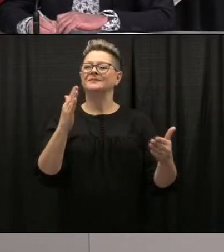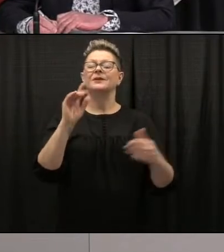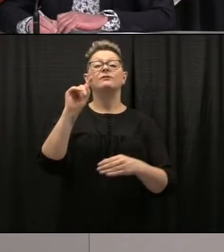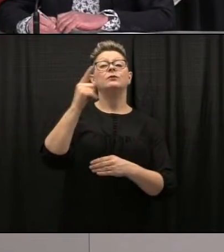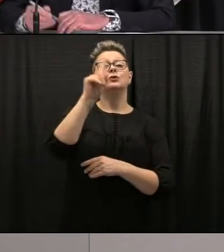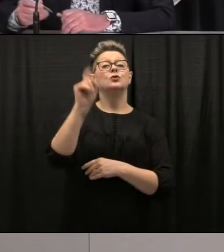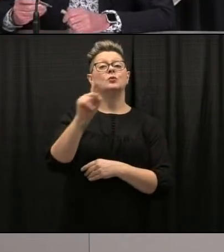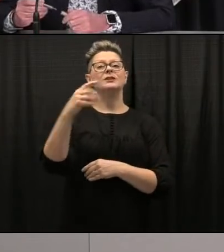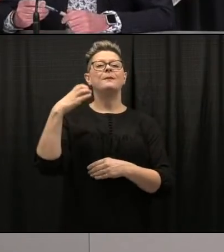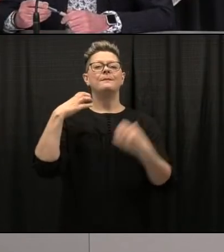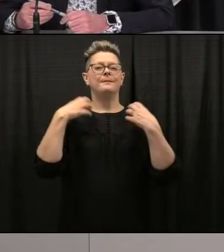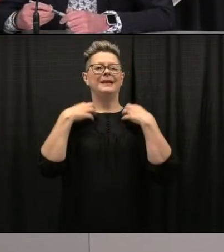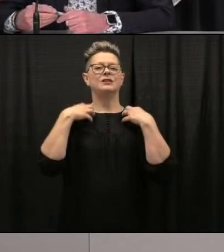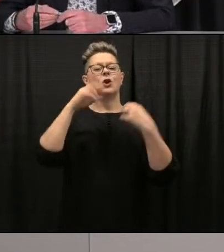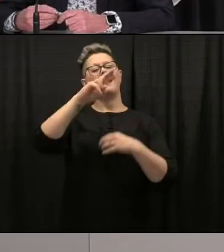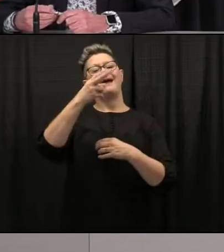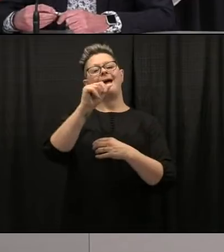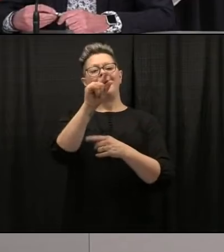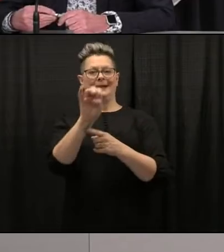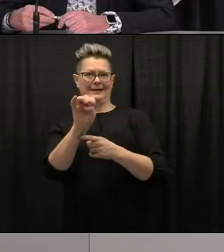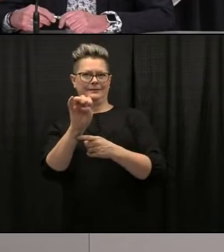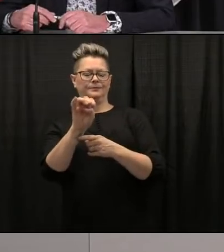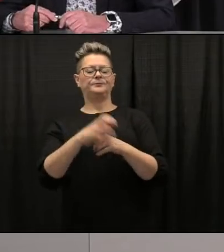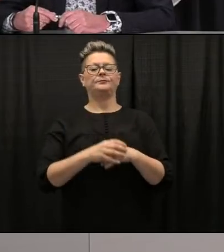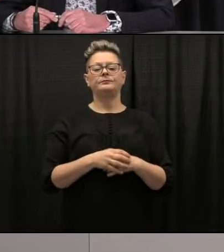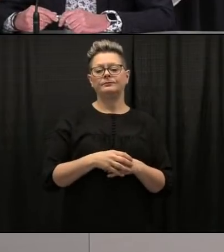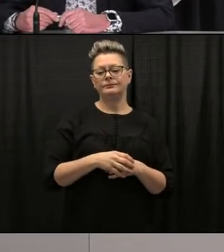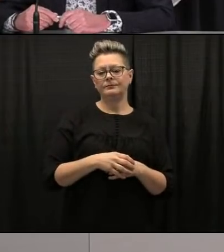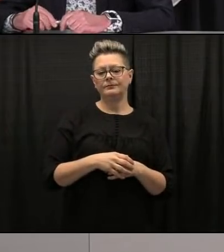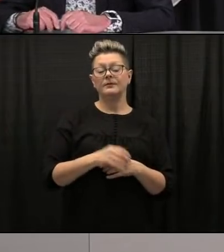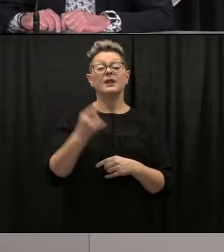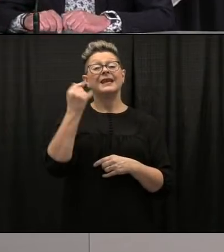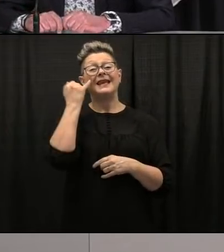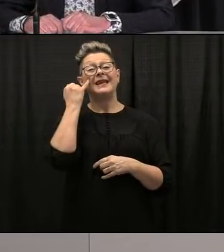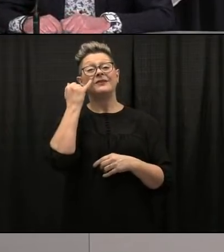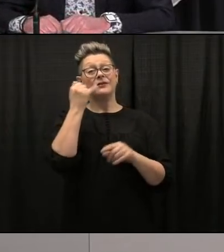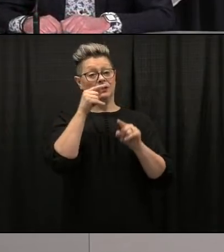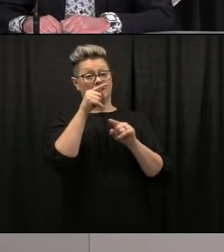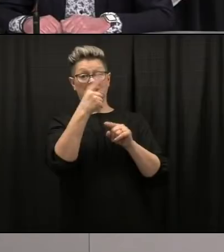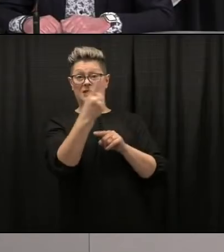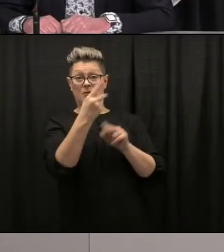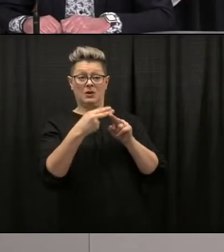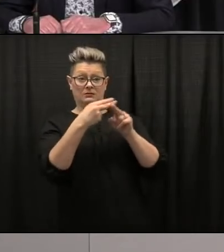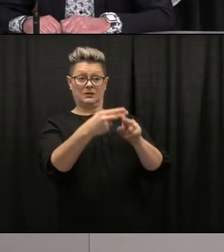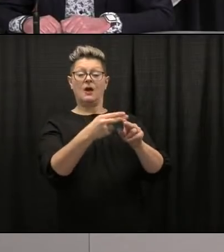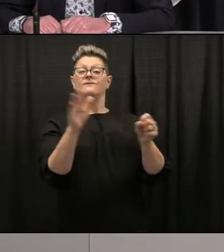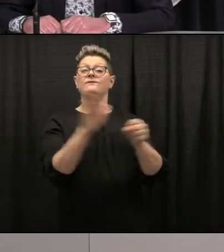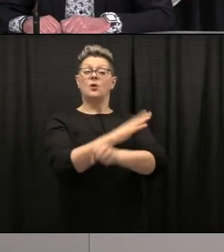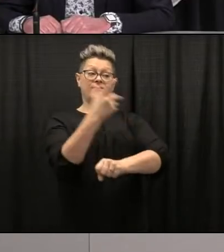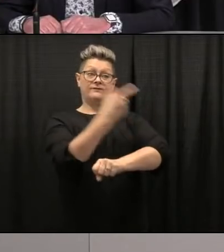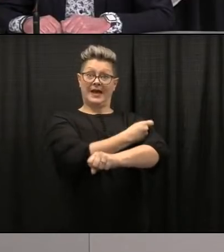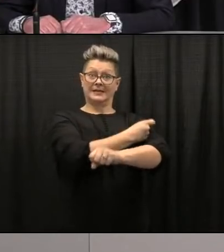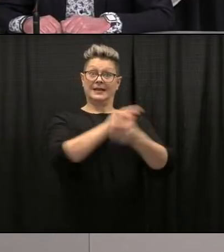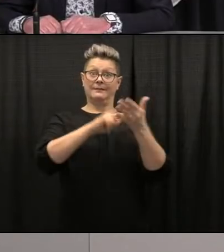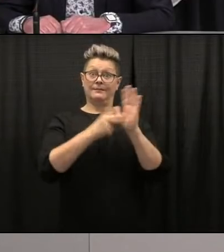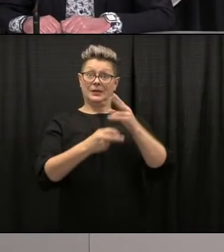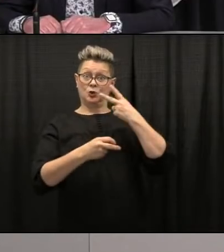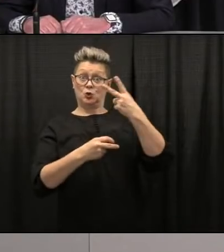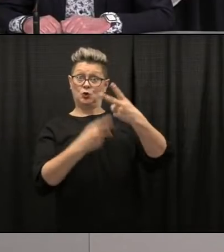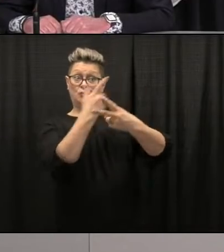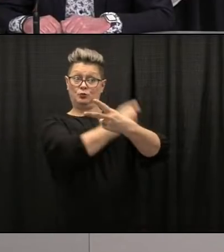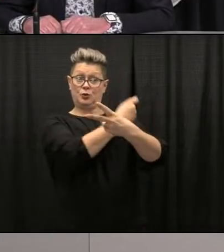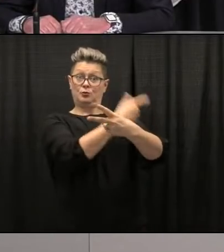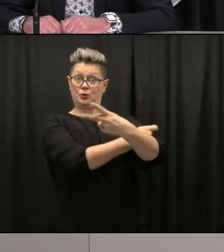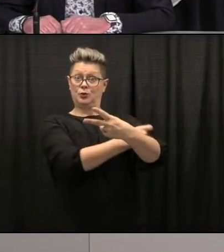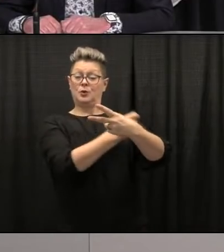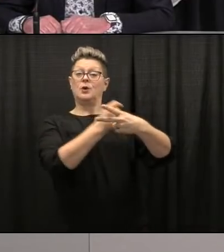for Minister Haggie. Currently, in order for someone to be considered to be fully vaccinated with the Vax Pass, they need 2 vaccinations. With